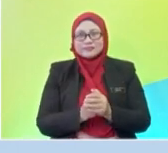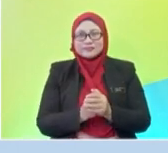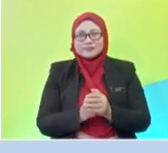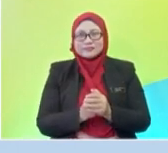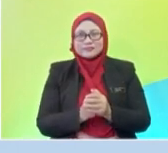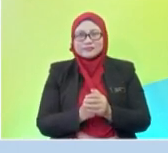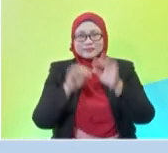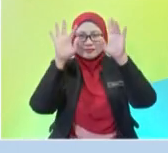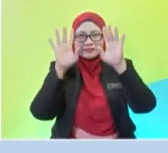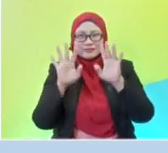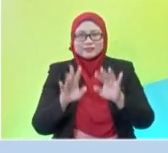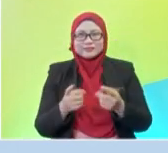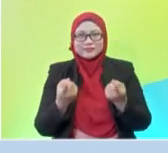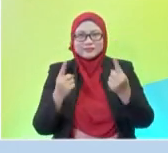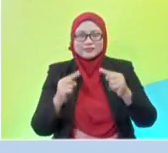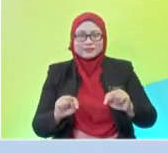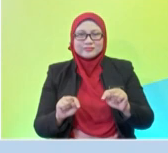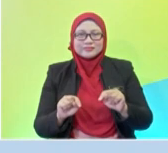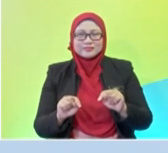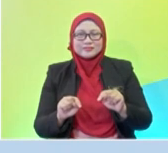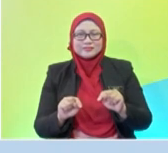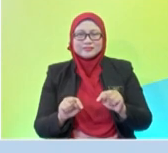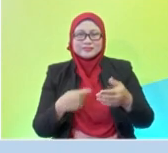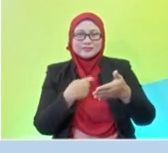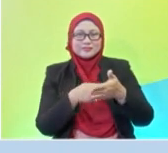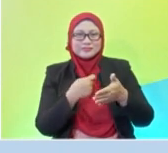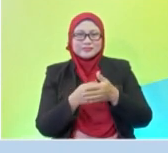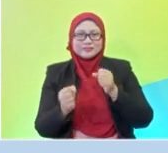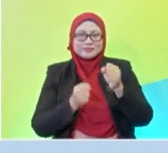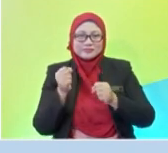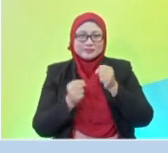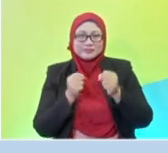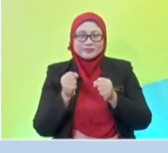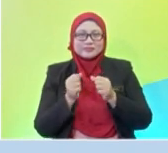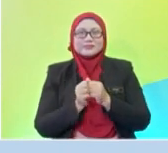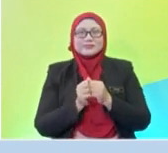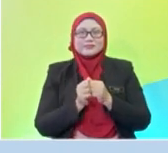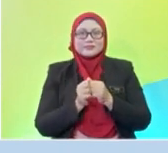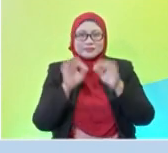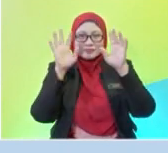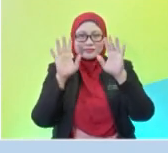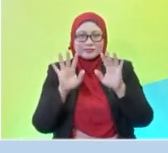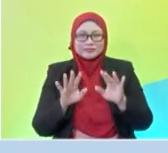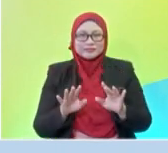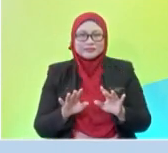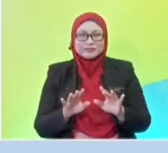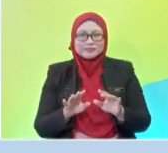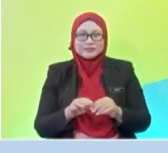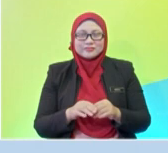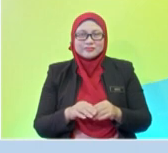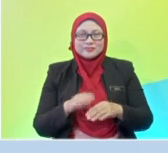The rain is coming! And we started running. The raindrops fell on my